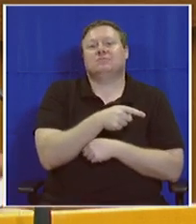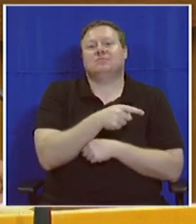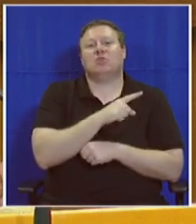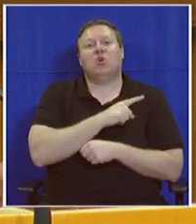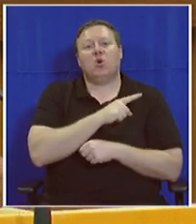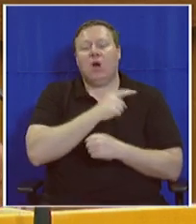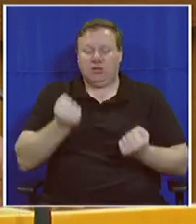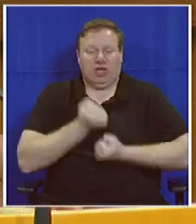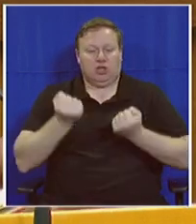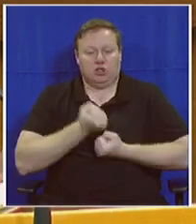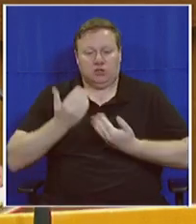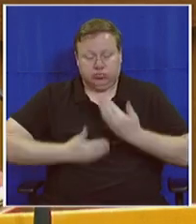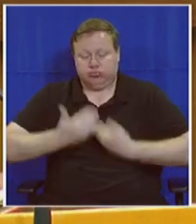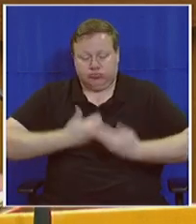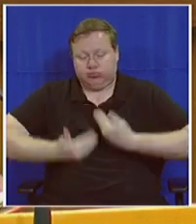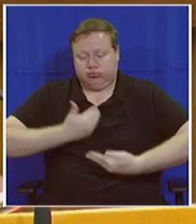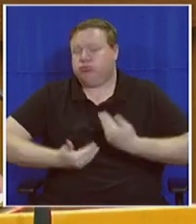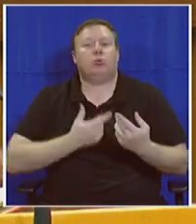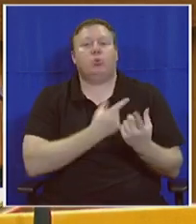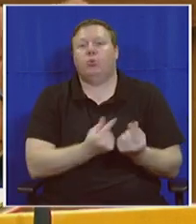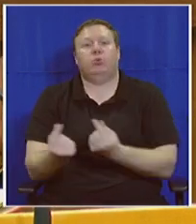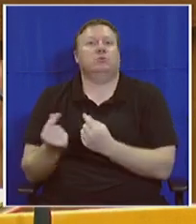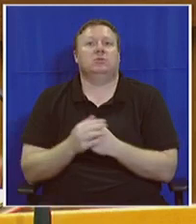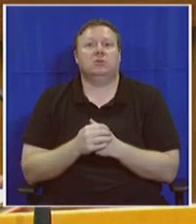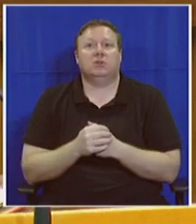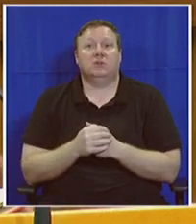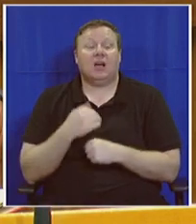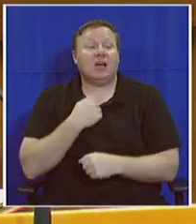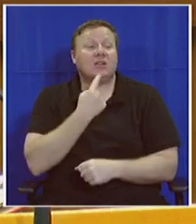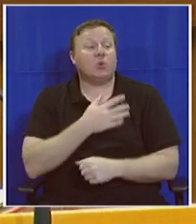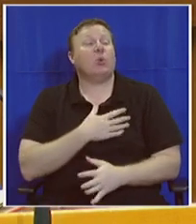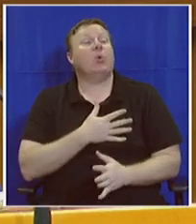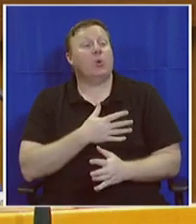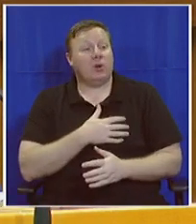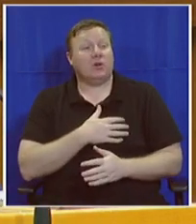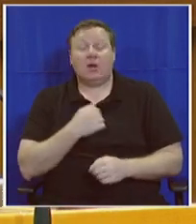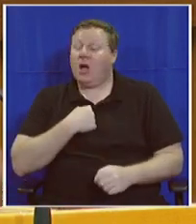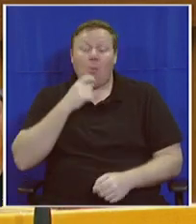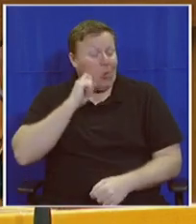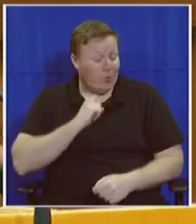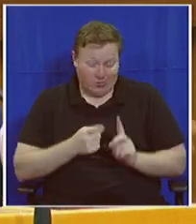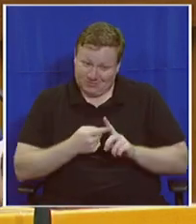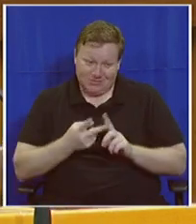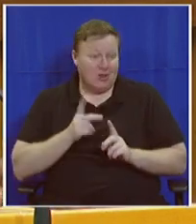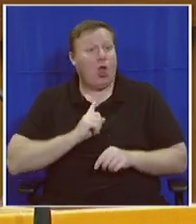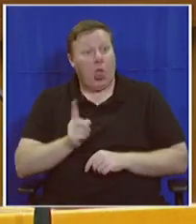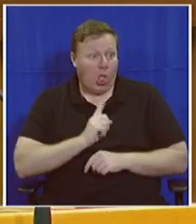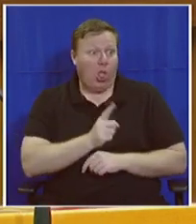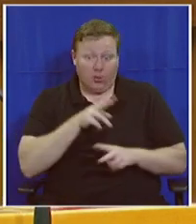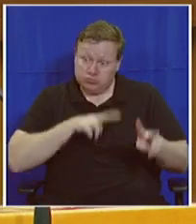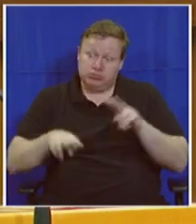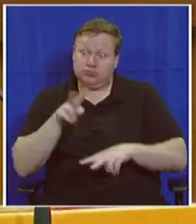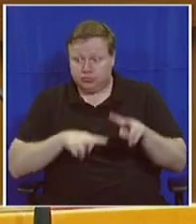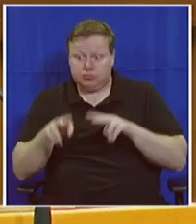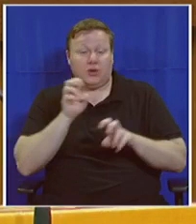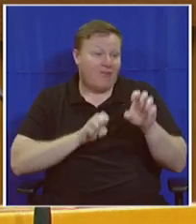Because she had energy, and I told her that, listen, I'm old, I can't run around. Monitoring and